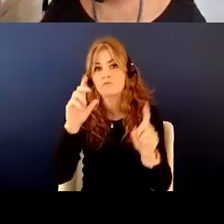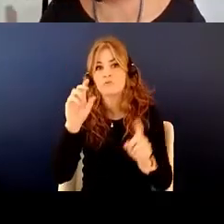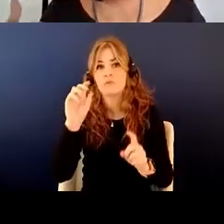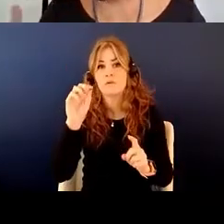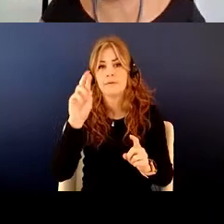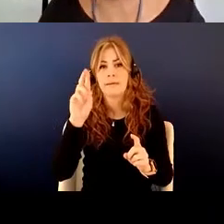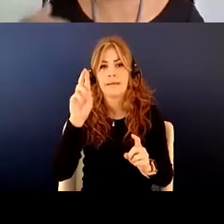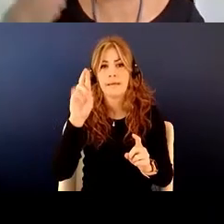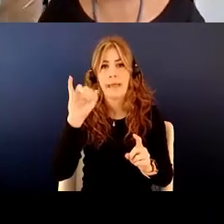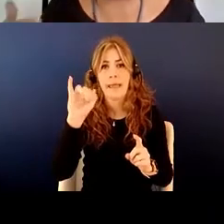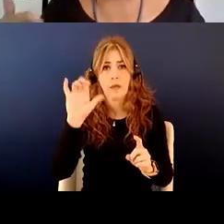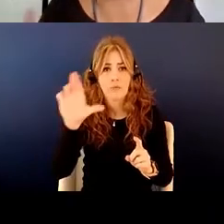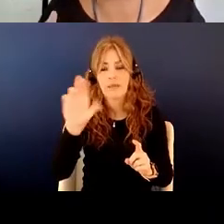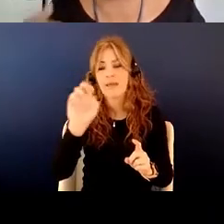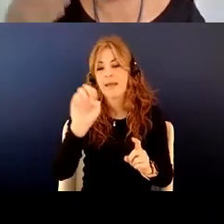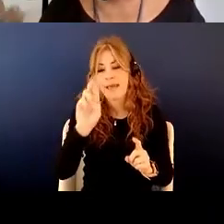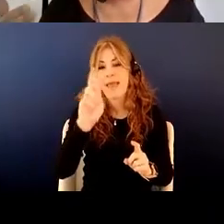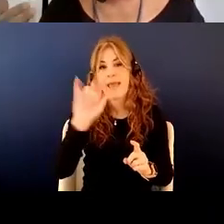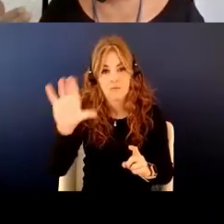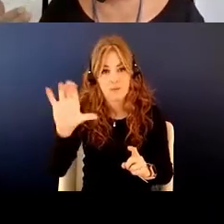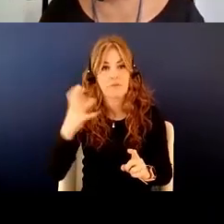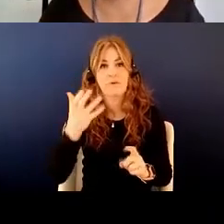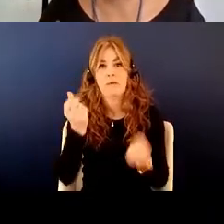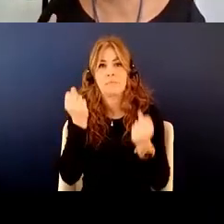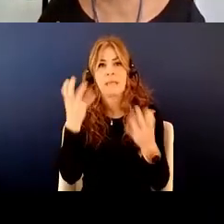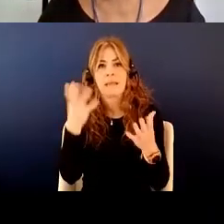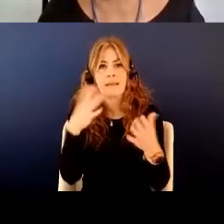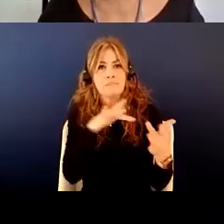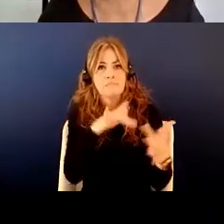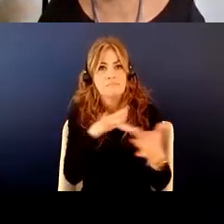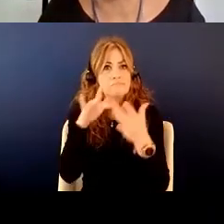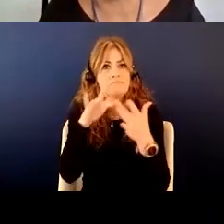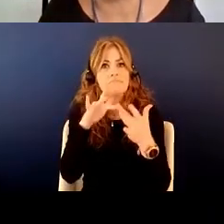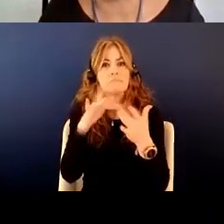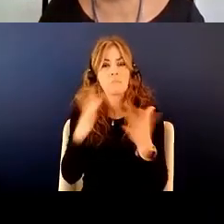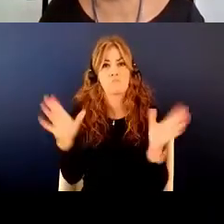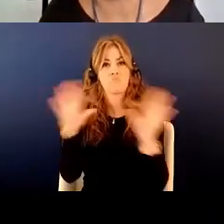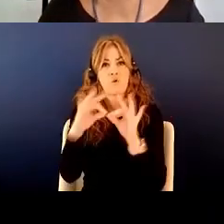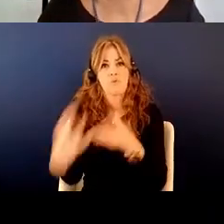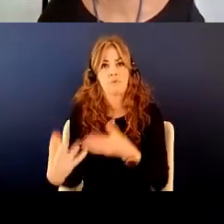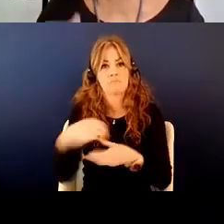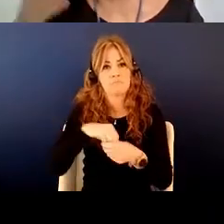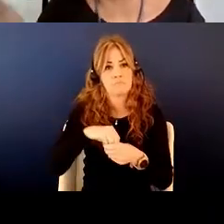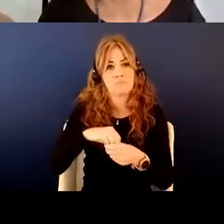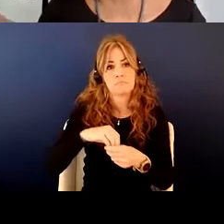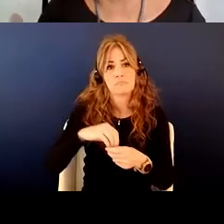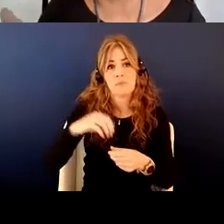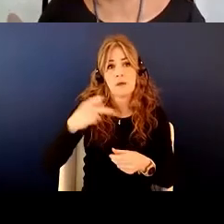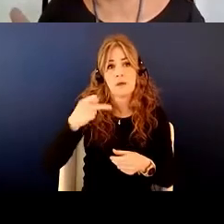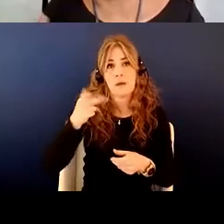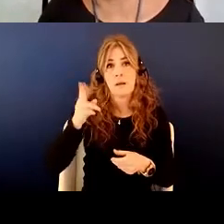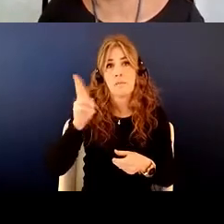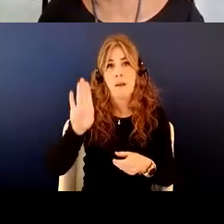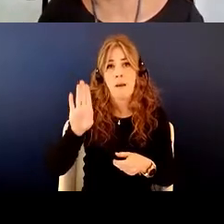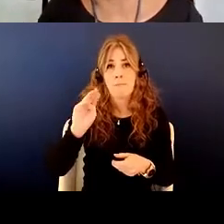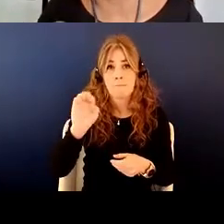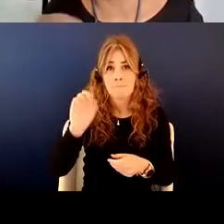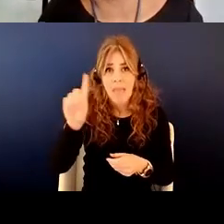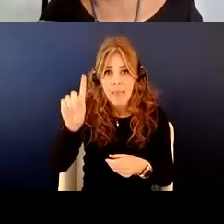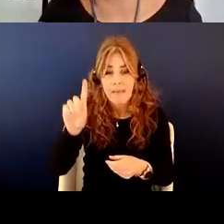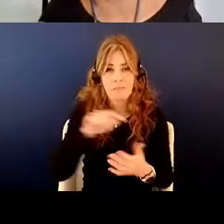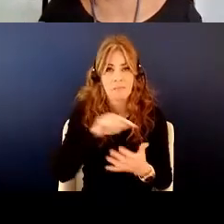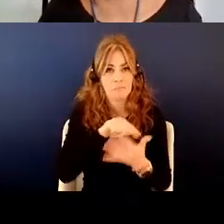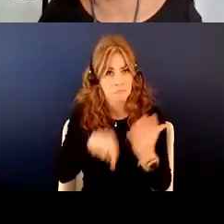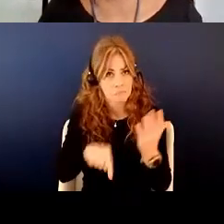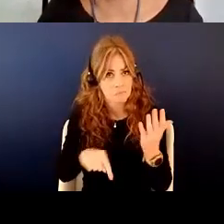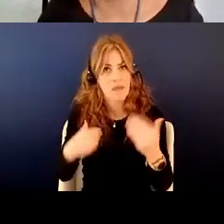are many contexts in which we might find studies also in PubMed, and all of these online databases contain some